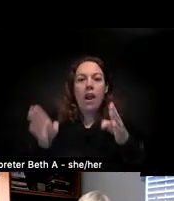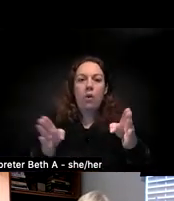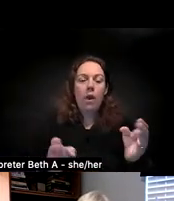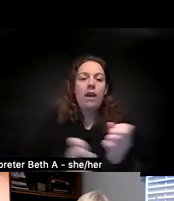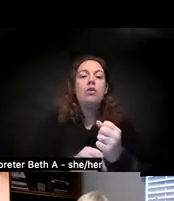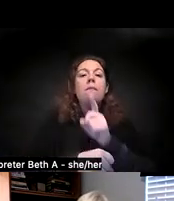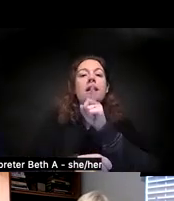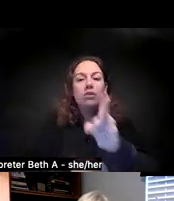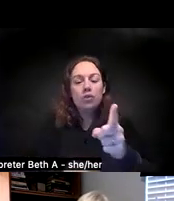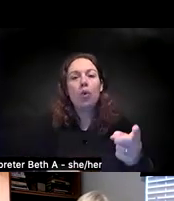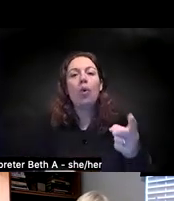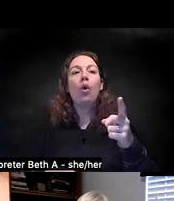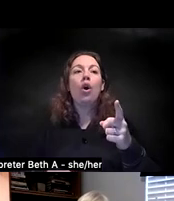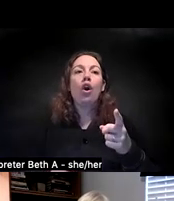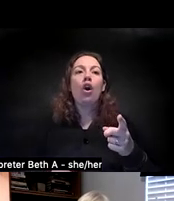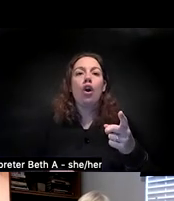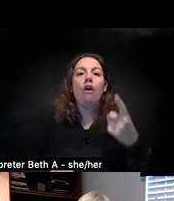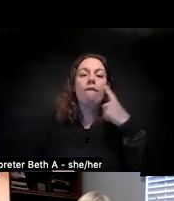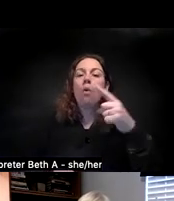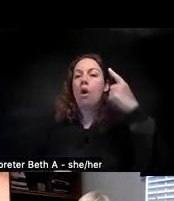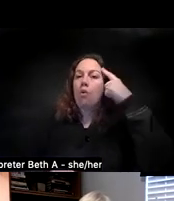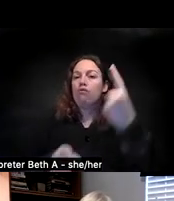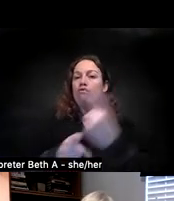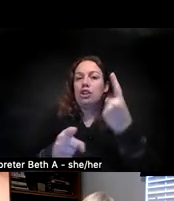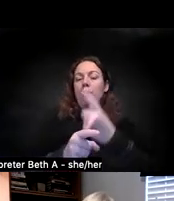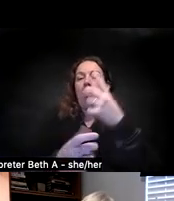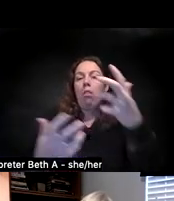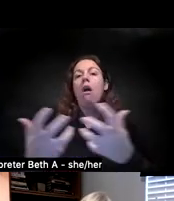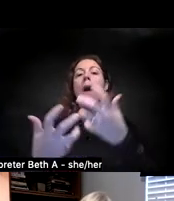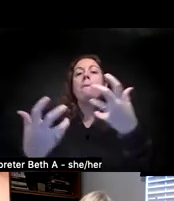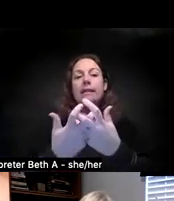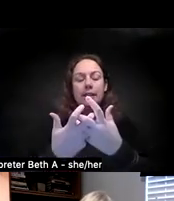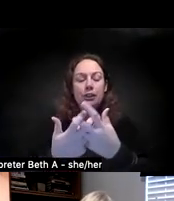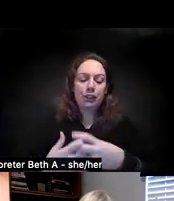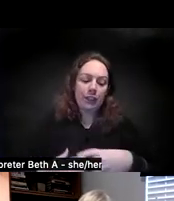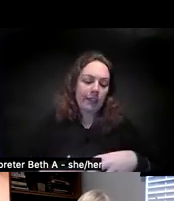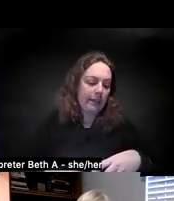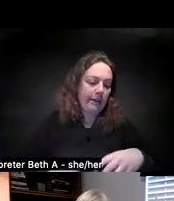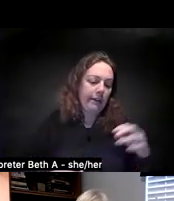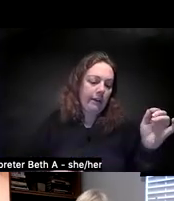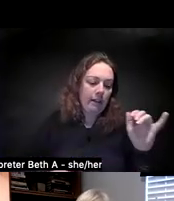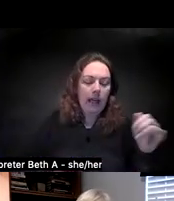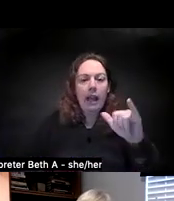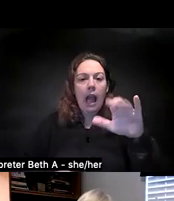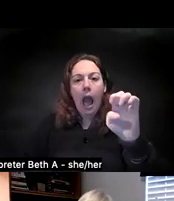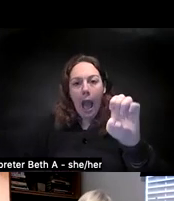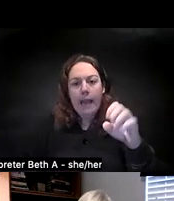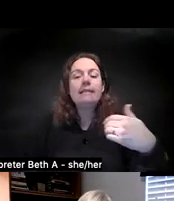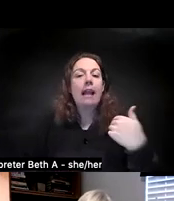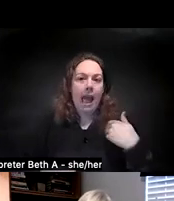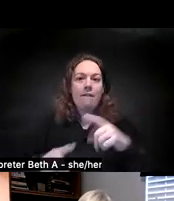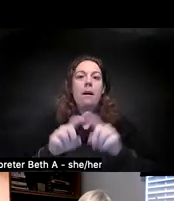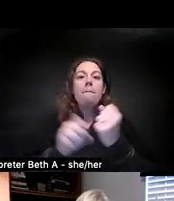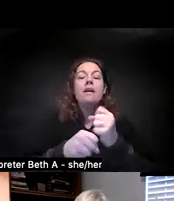of the modifications are thinking about how high you install images,